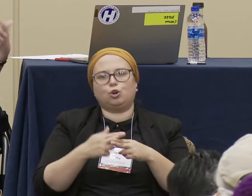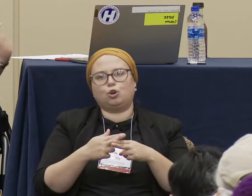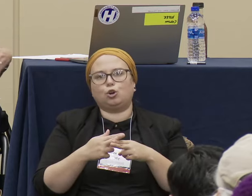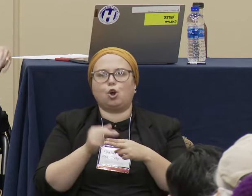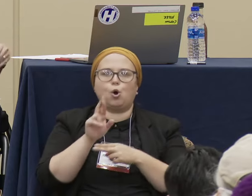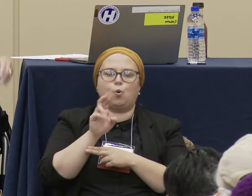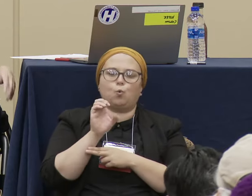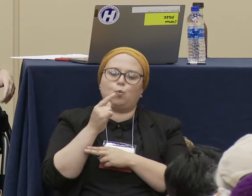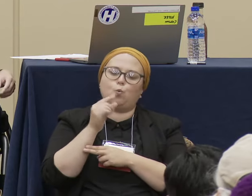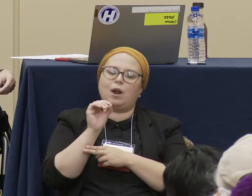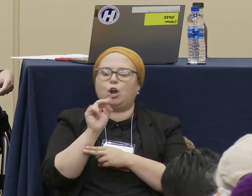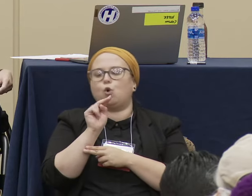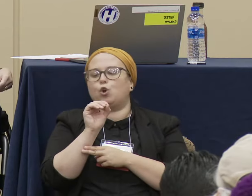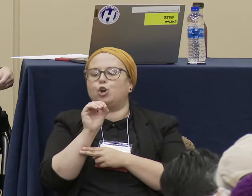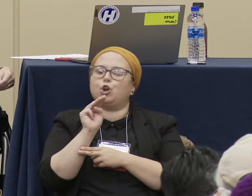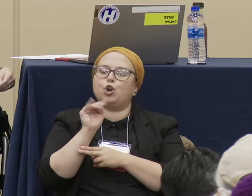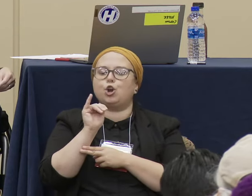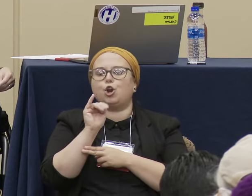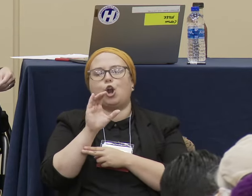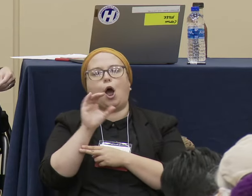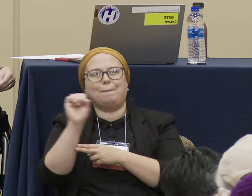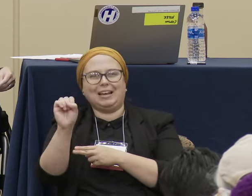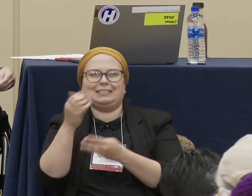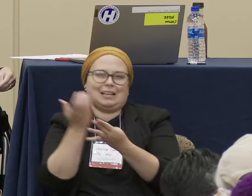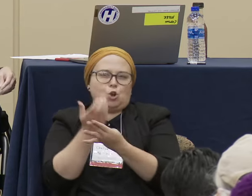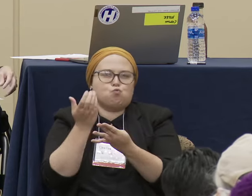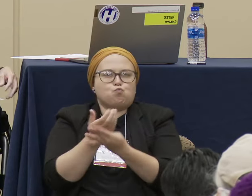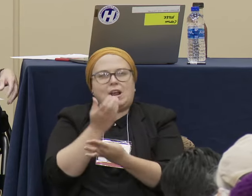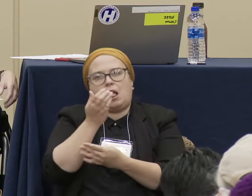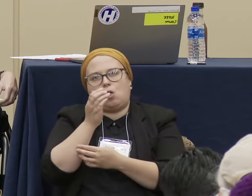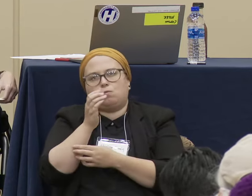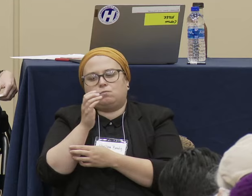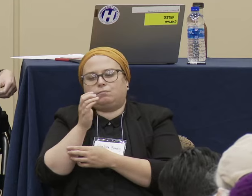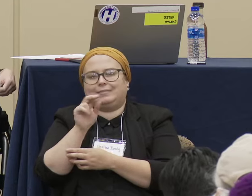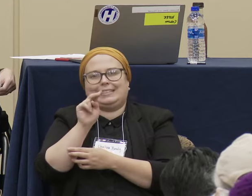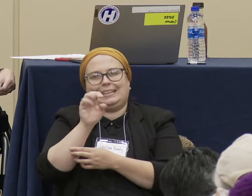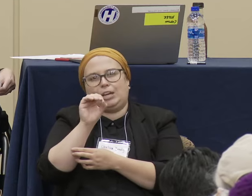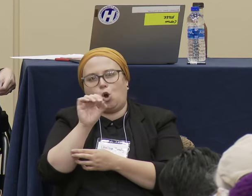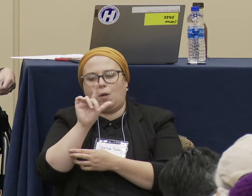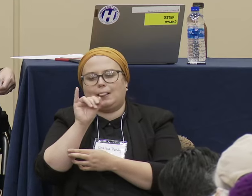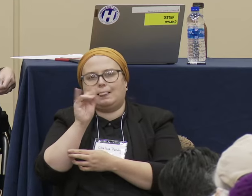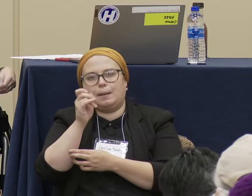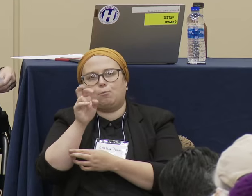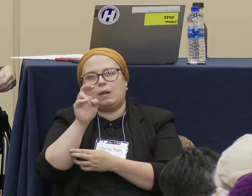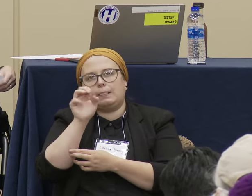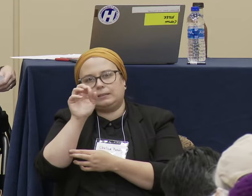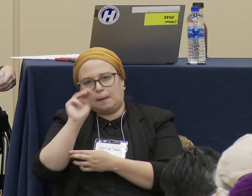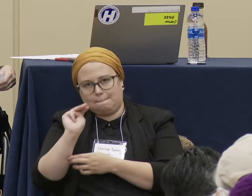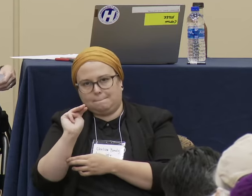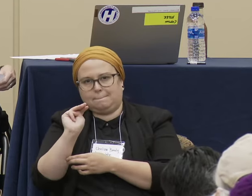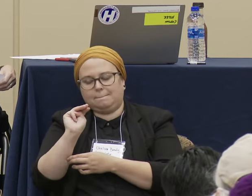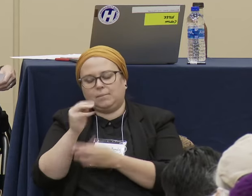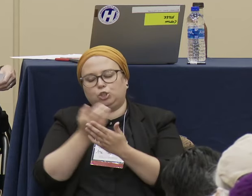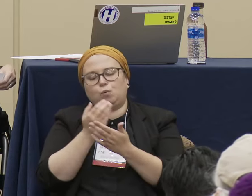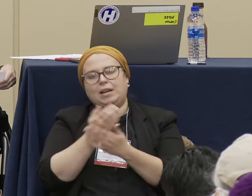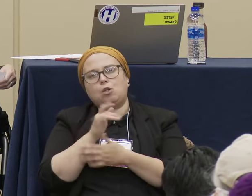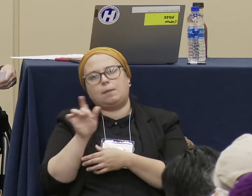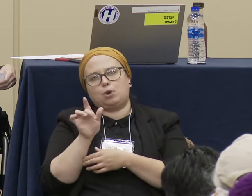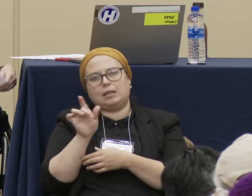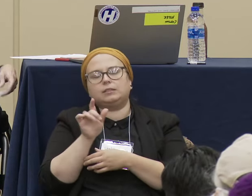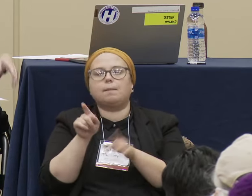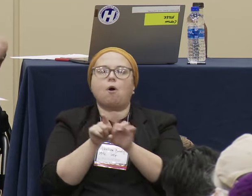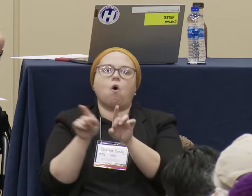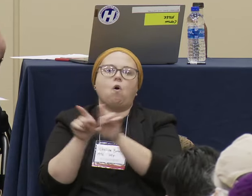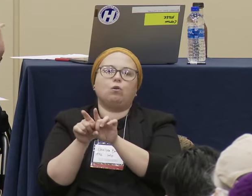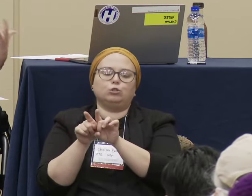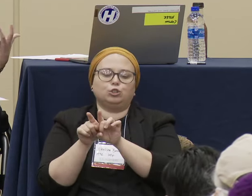on neoliberalism, this is what we're talking about. So blaming deinstitutionalization for that also diverts